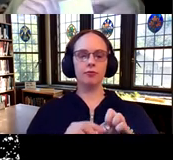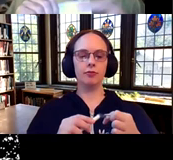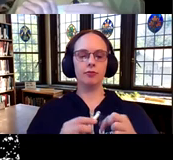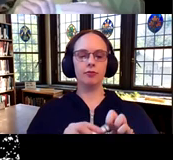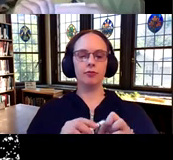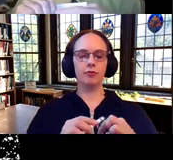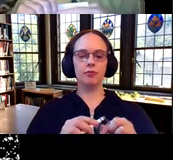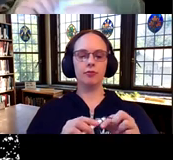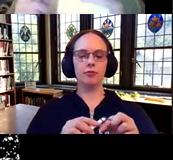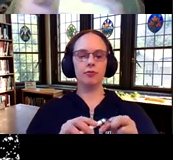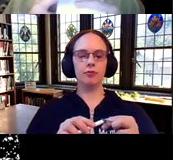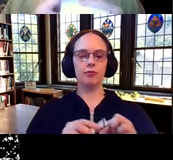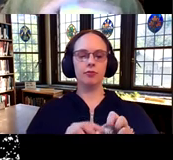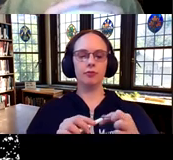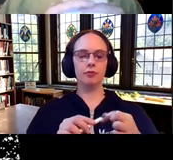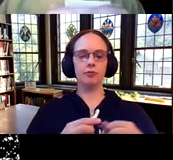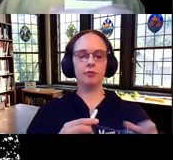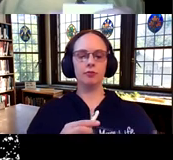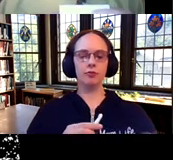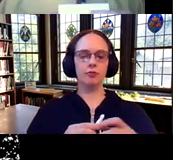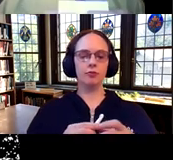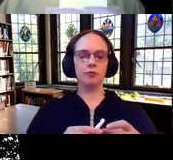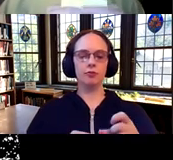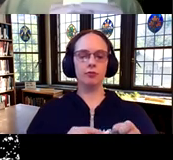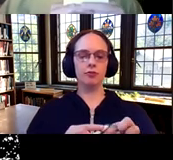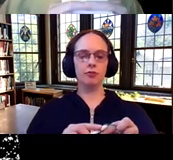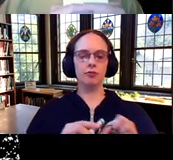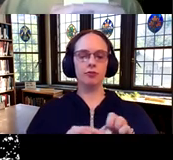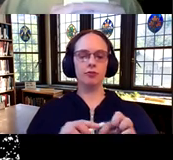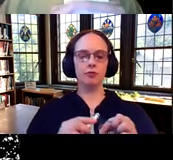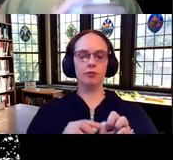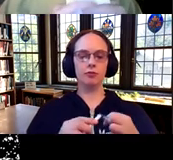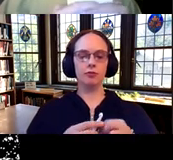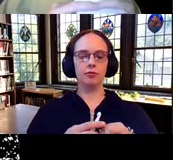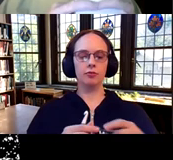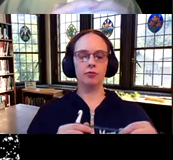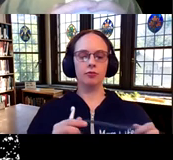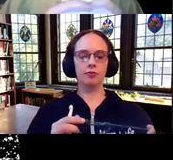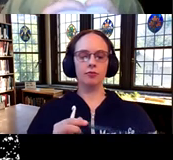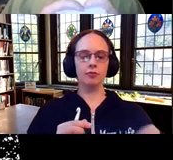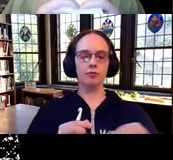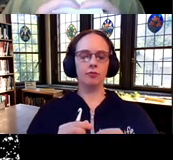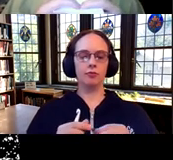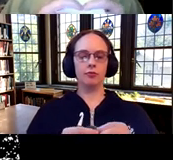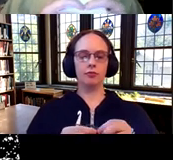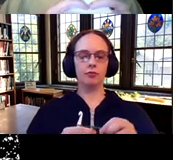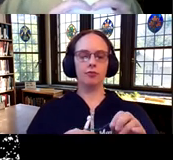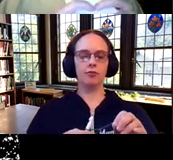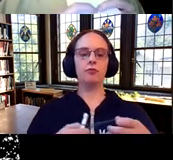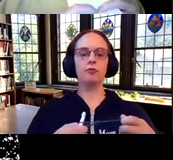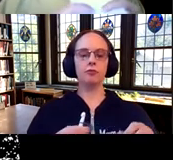were soon commuting on it. And one of the first commuters would be the Marquis de